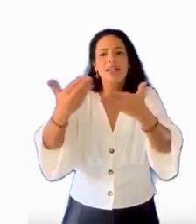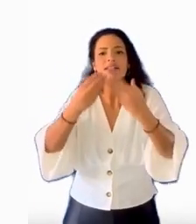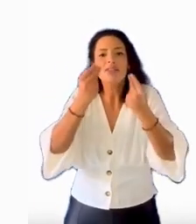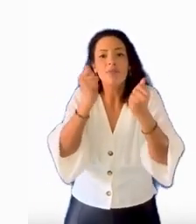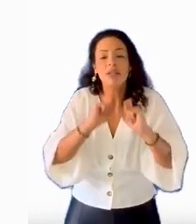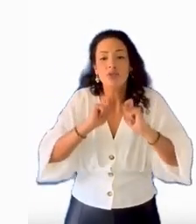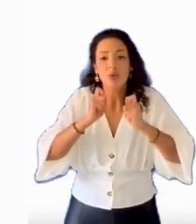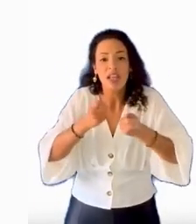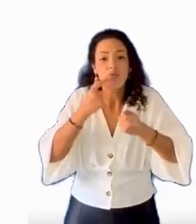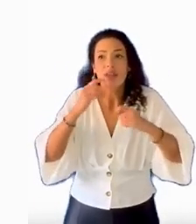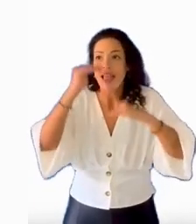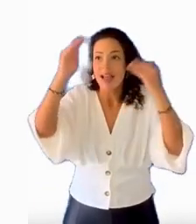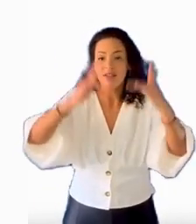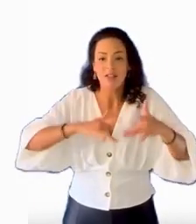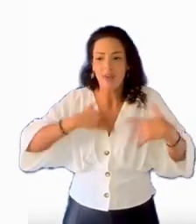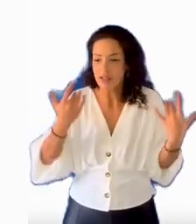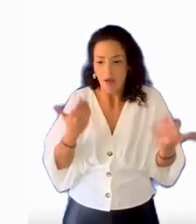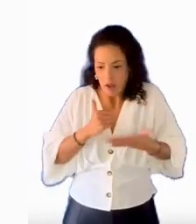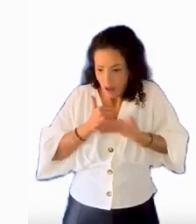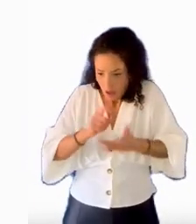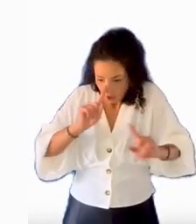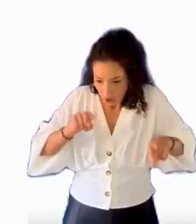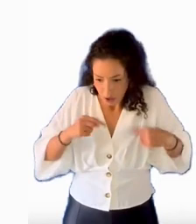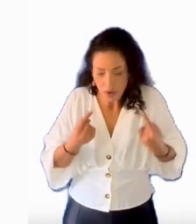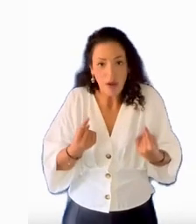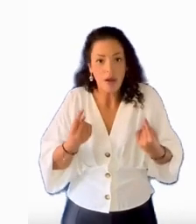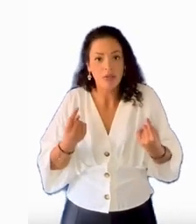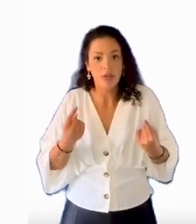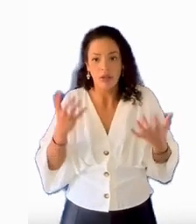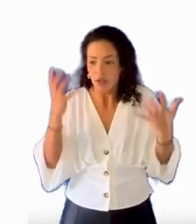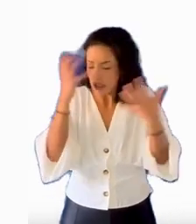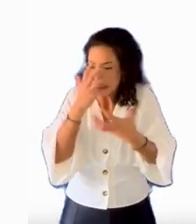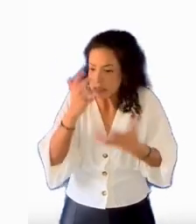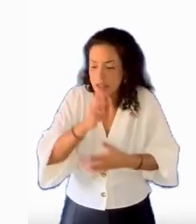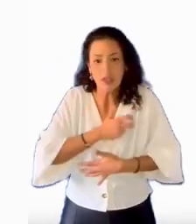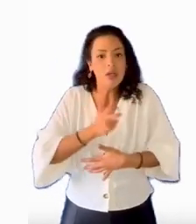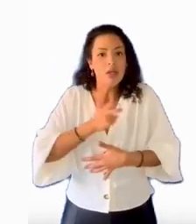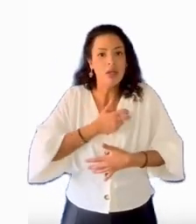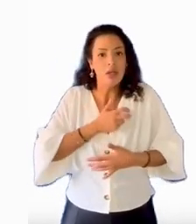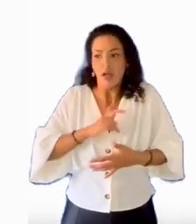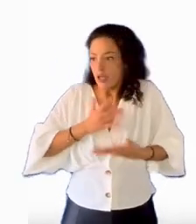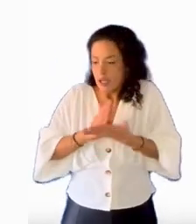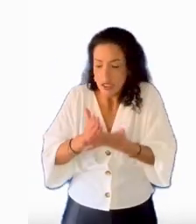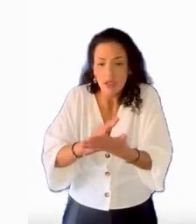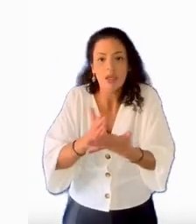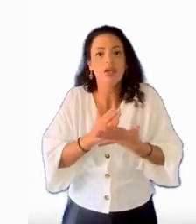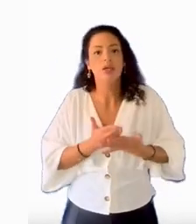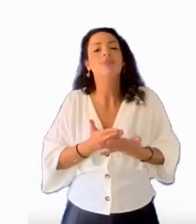when they felt most helpless and most overwhelmed by their own fears, anxieties, and sense of uncertainty.